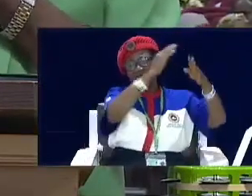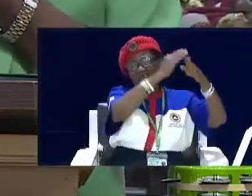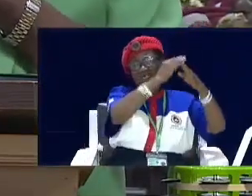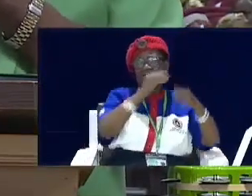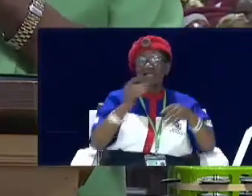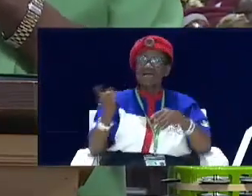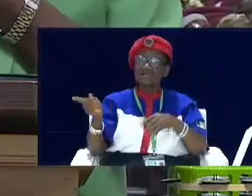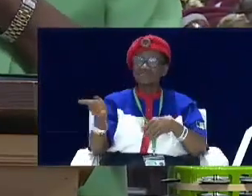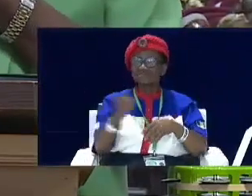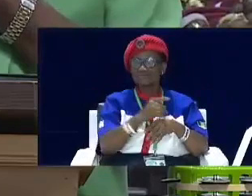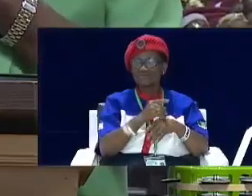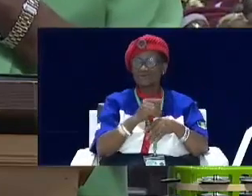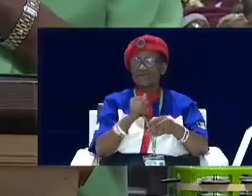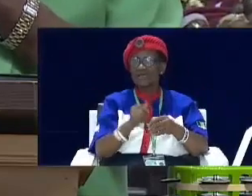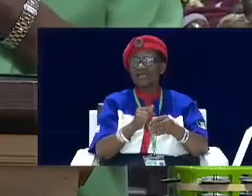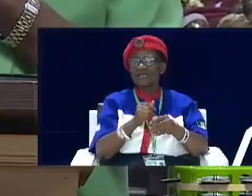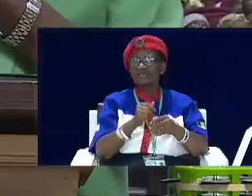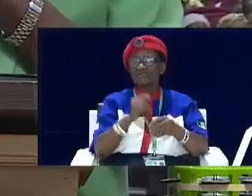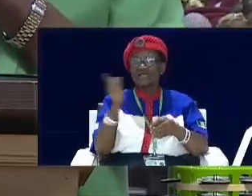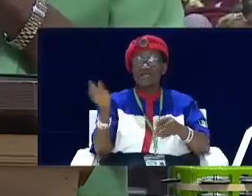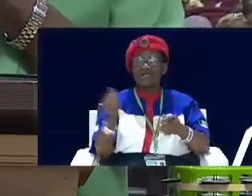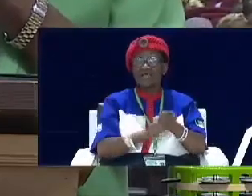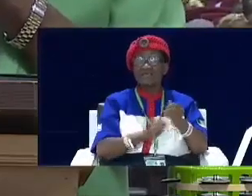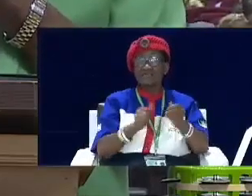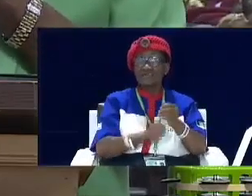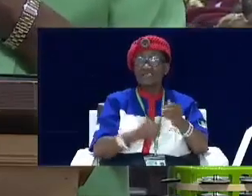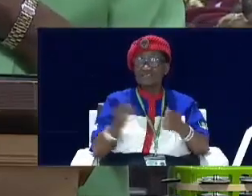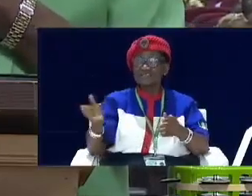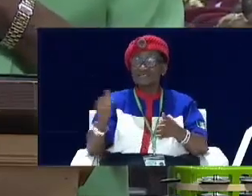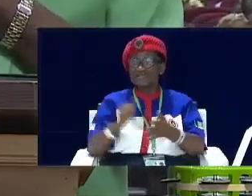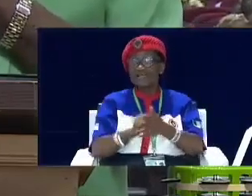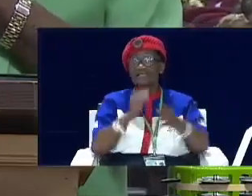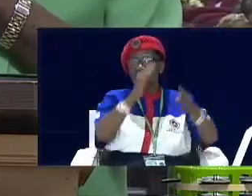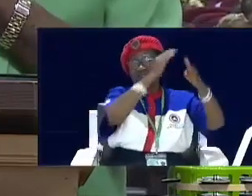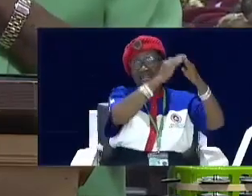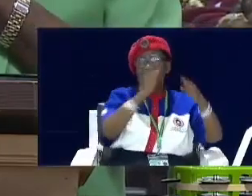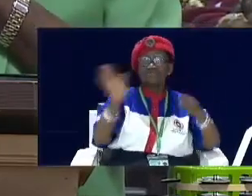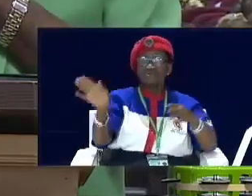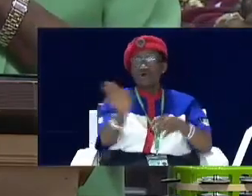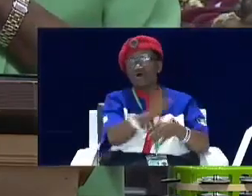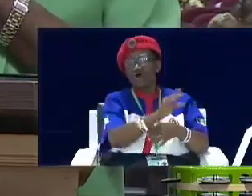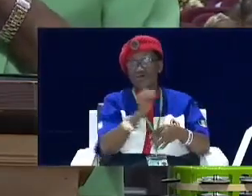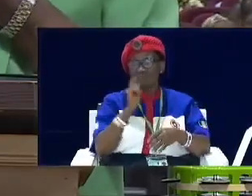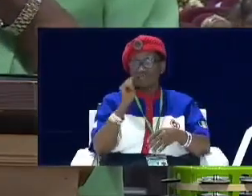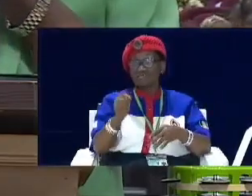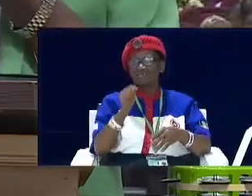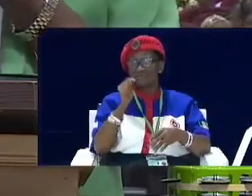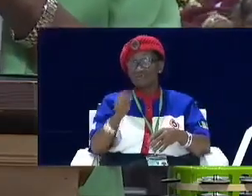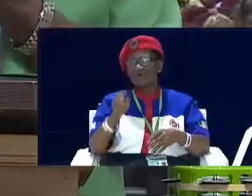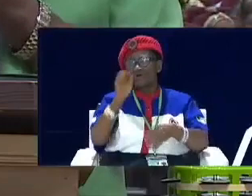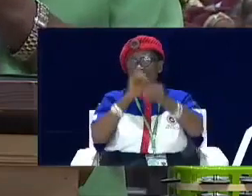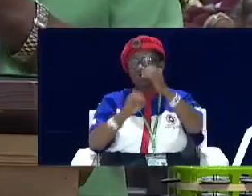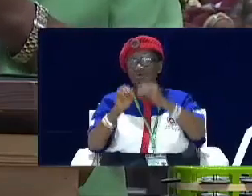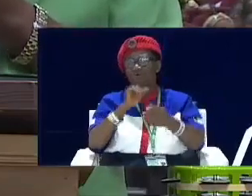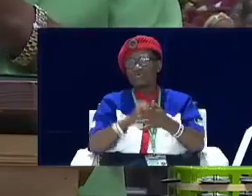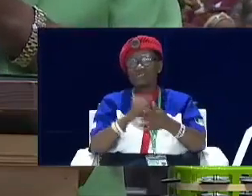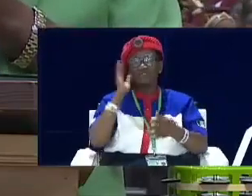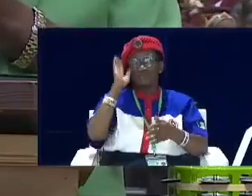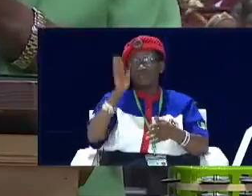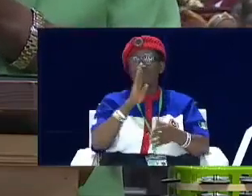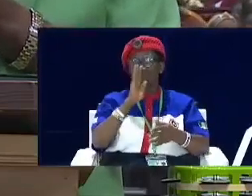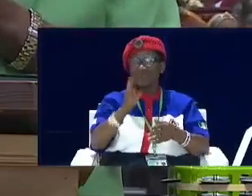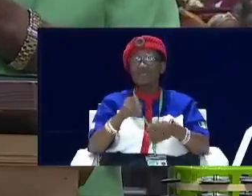everything that has been hindering your testimony, oh, it will be gone tonight.